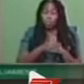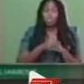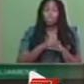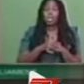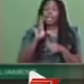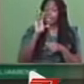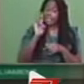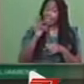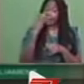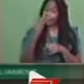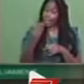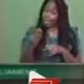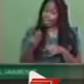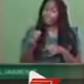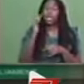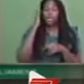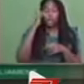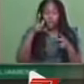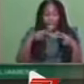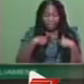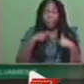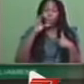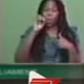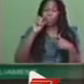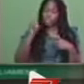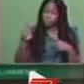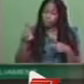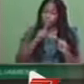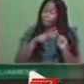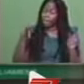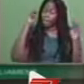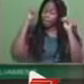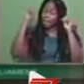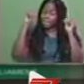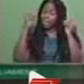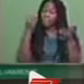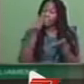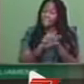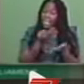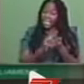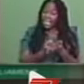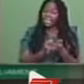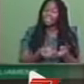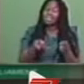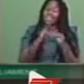General's reports, each year, the annual reports. Ask the Auditor General.